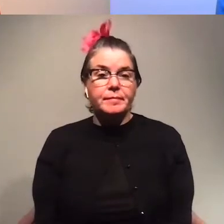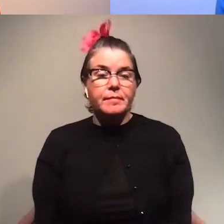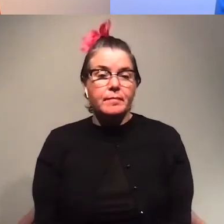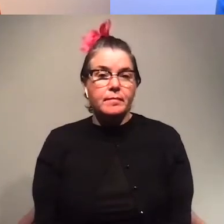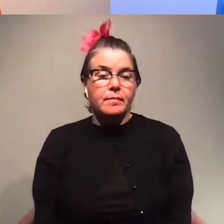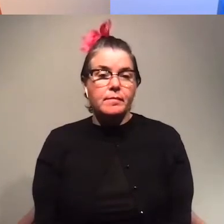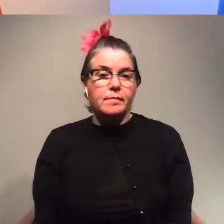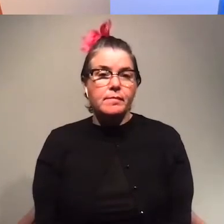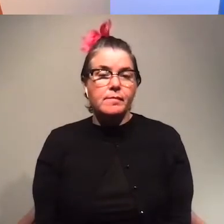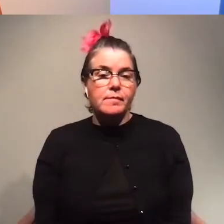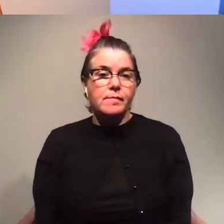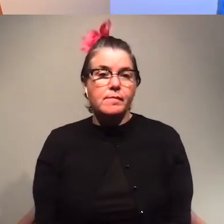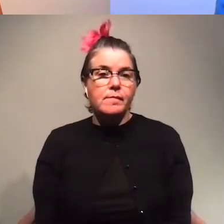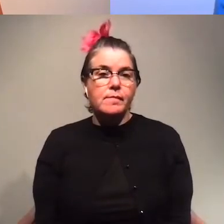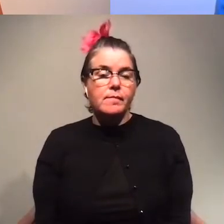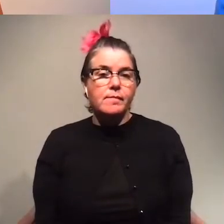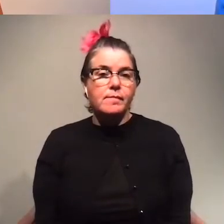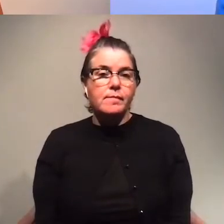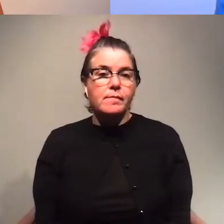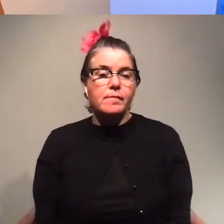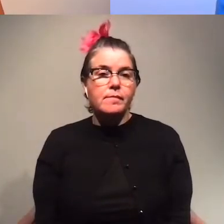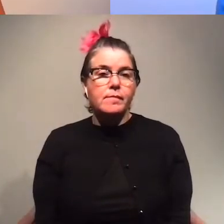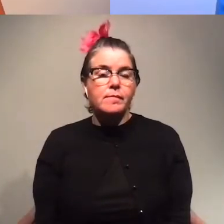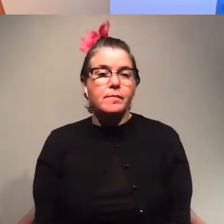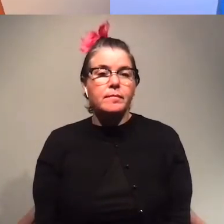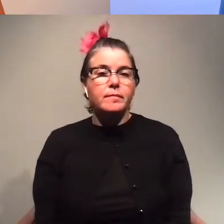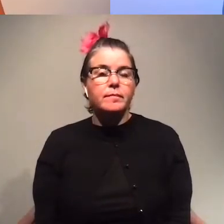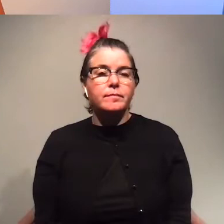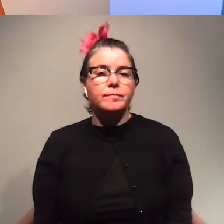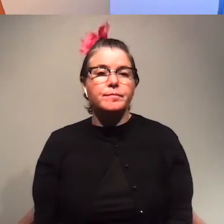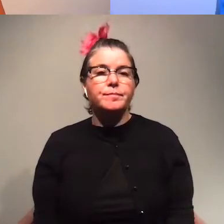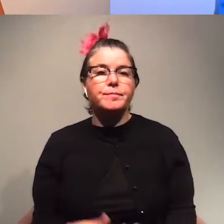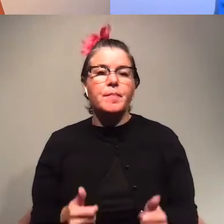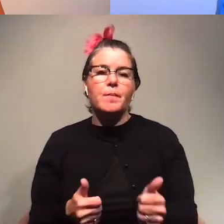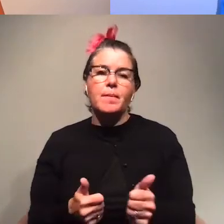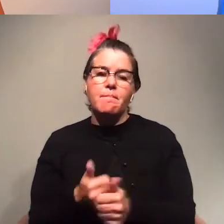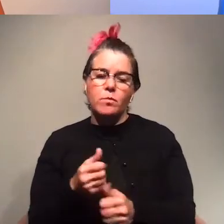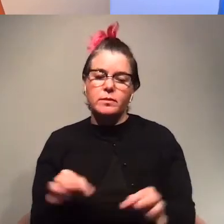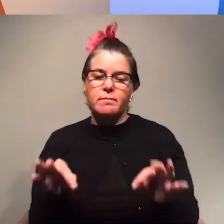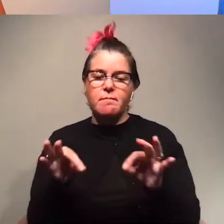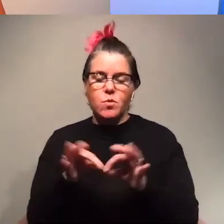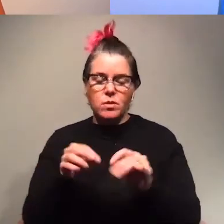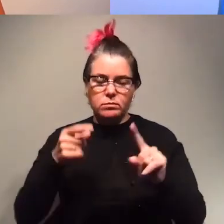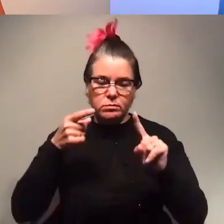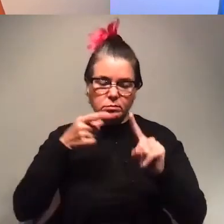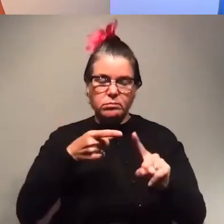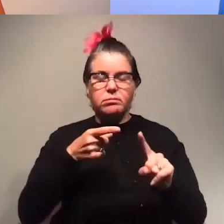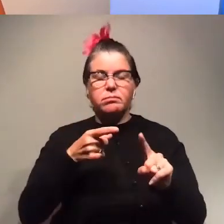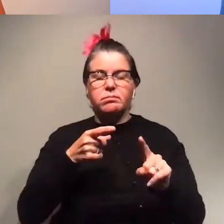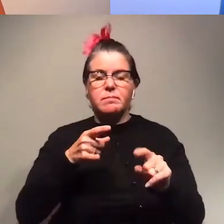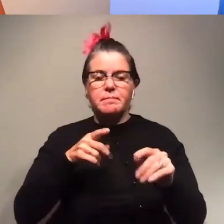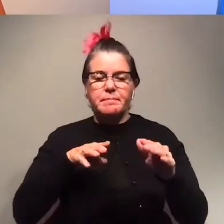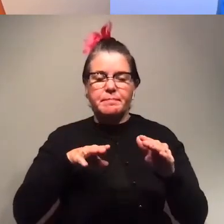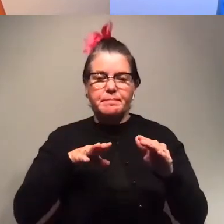another question is like, what is like the most important fundamental or like basic from your field that you think